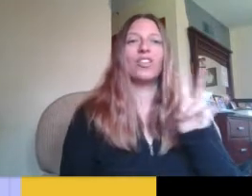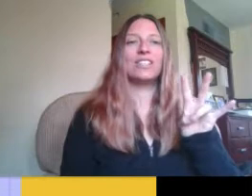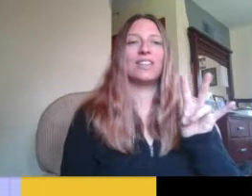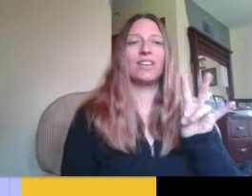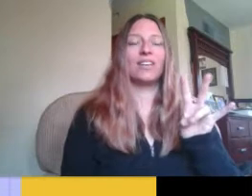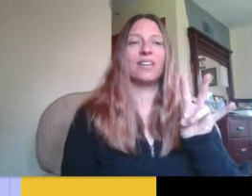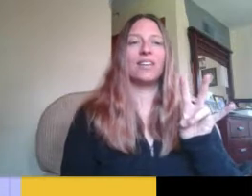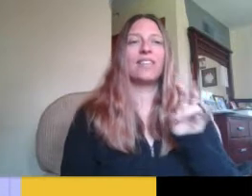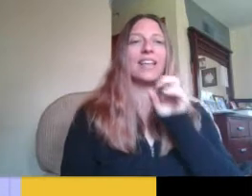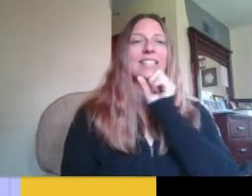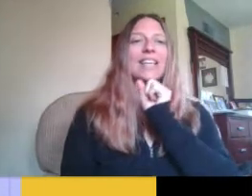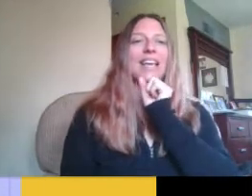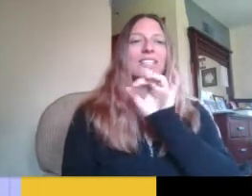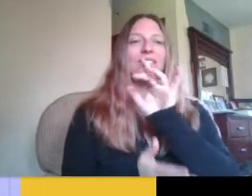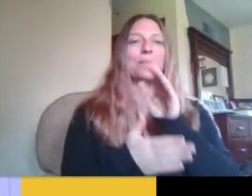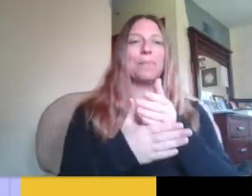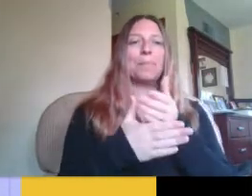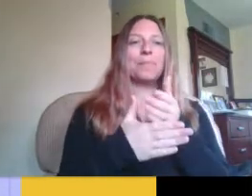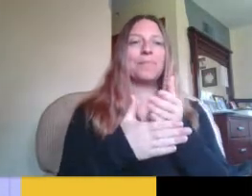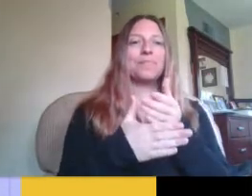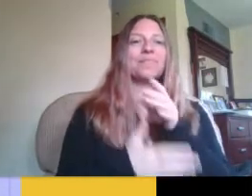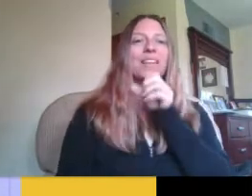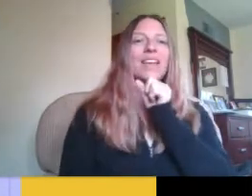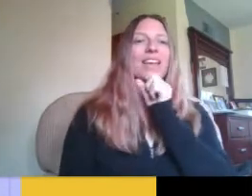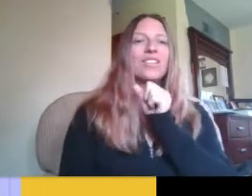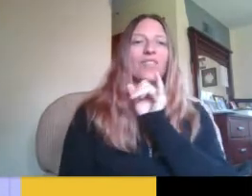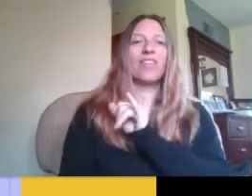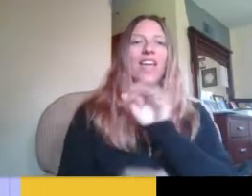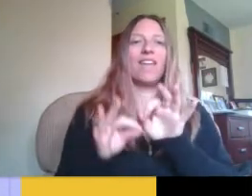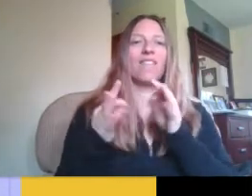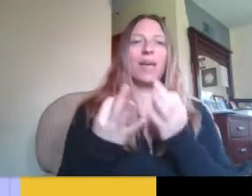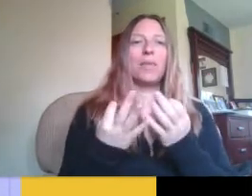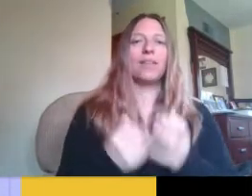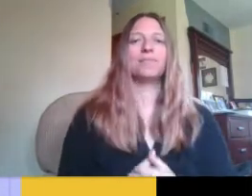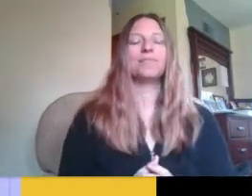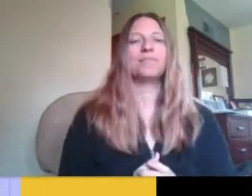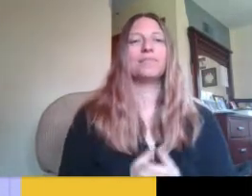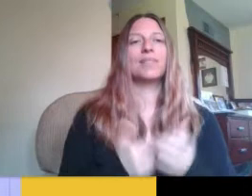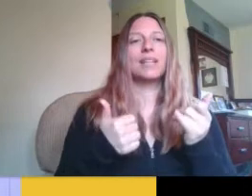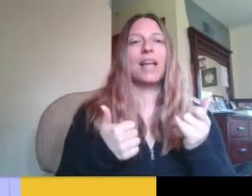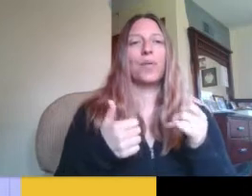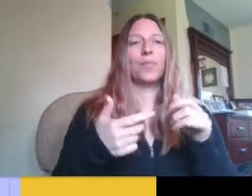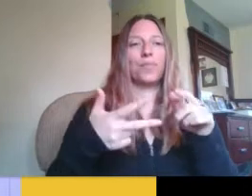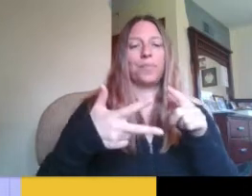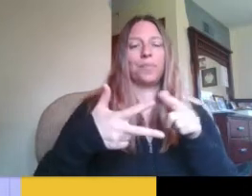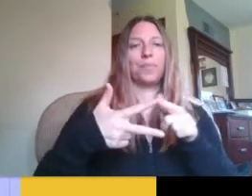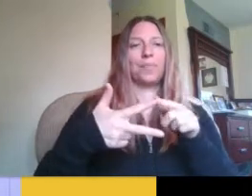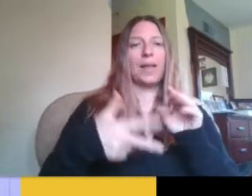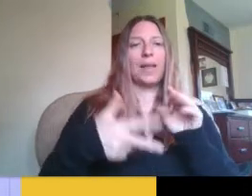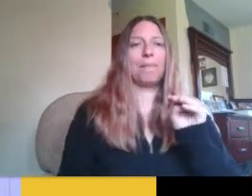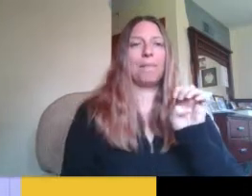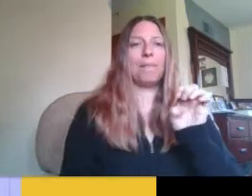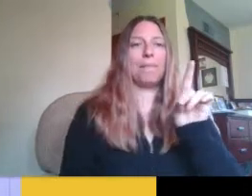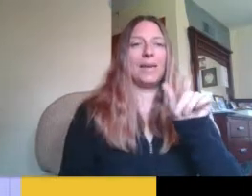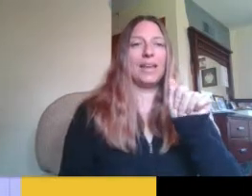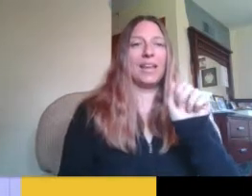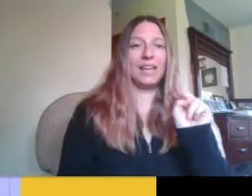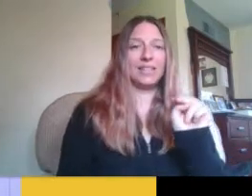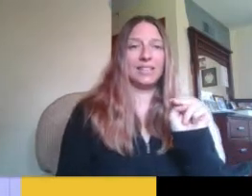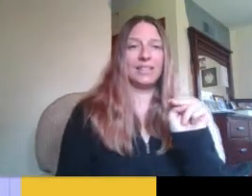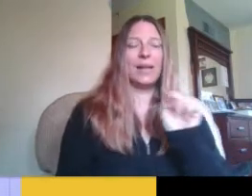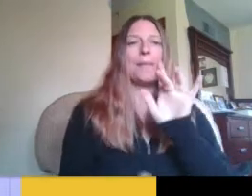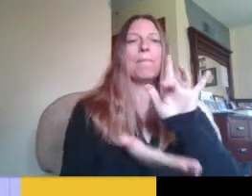the members in this family. Alright, that's the mean. Now what about the median? The median is the middle of a data set. It's